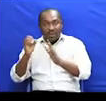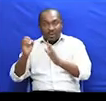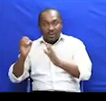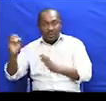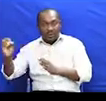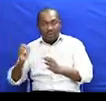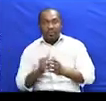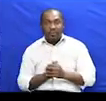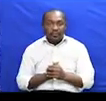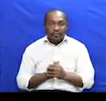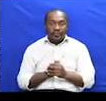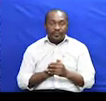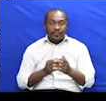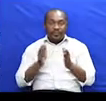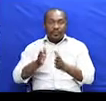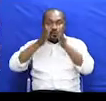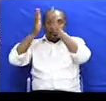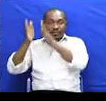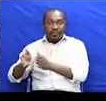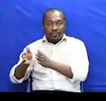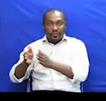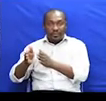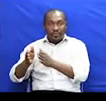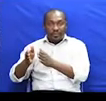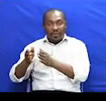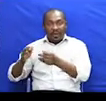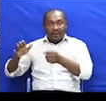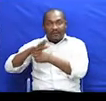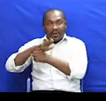32.00. And then they filled the bullet again at